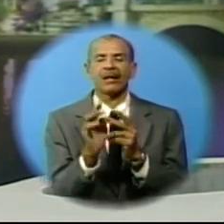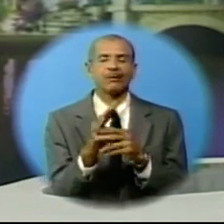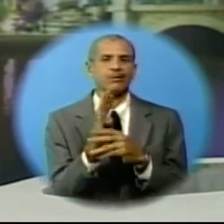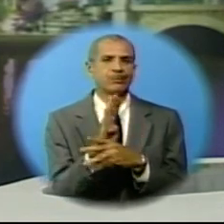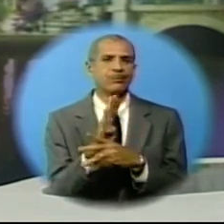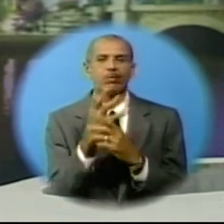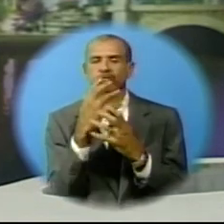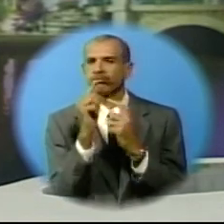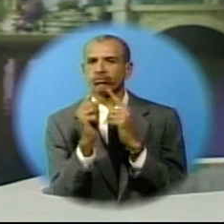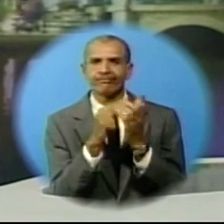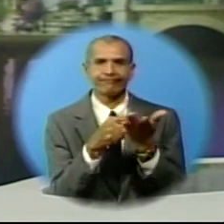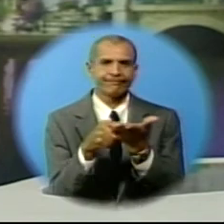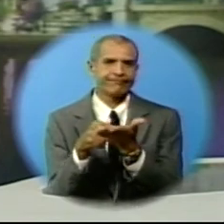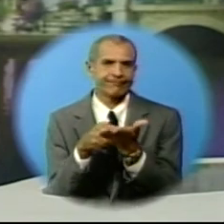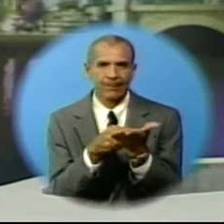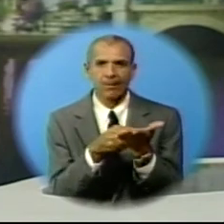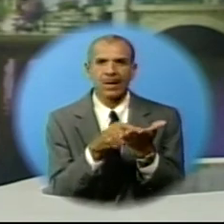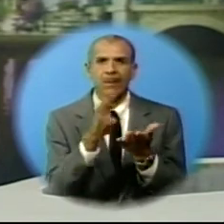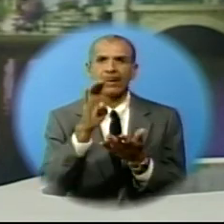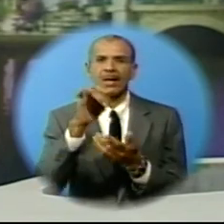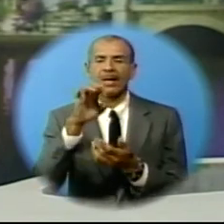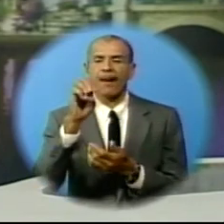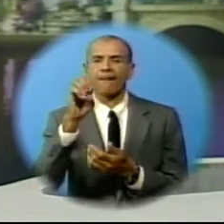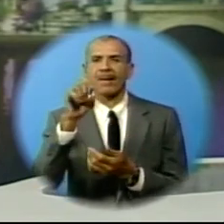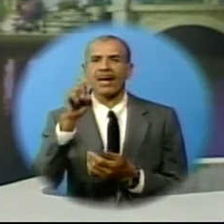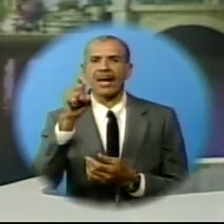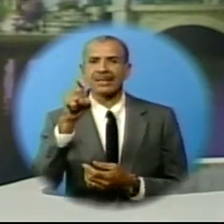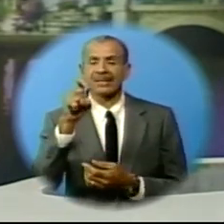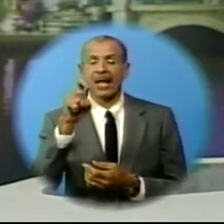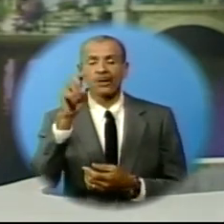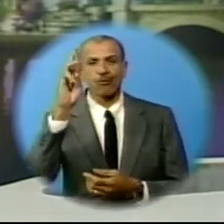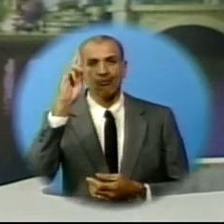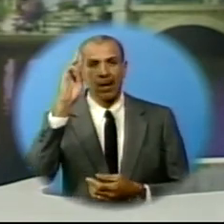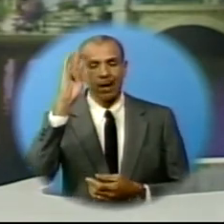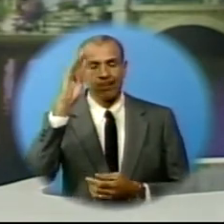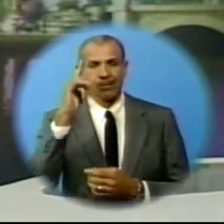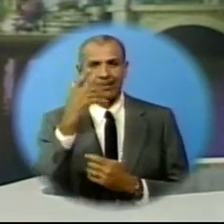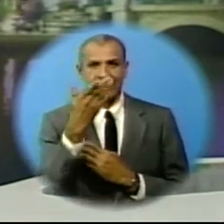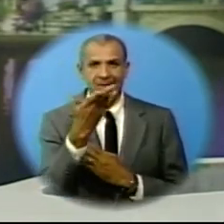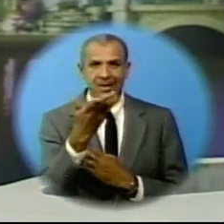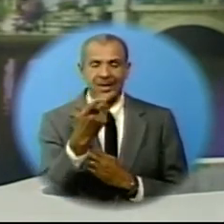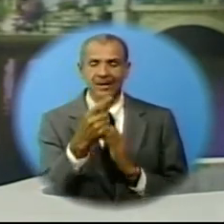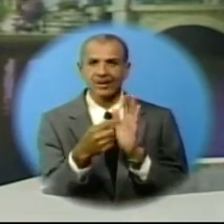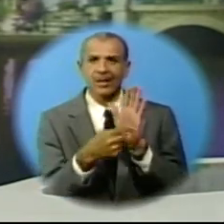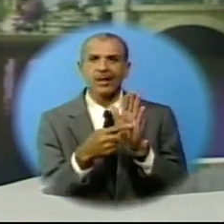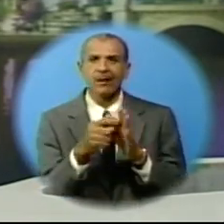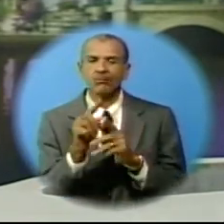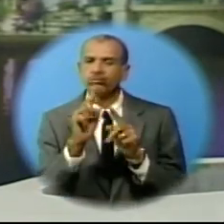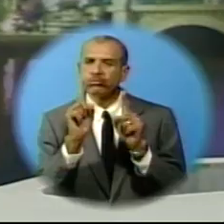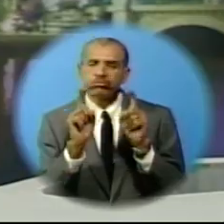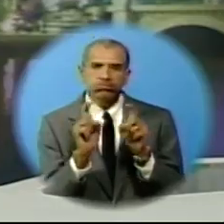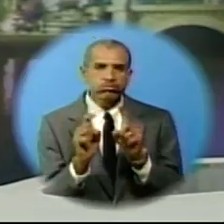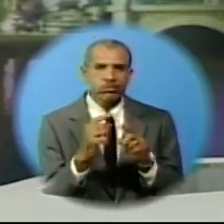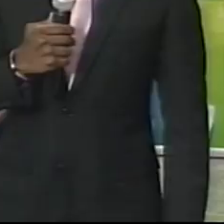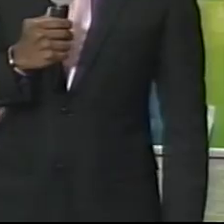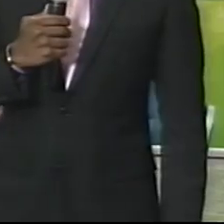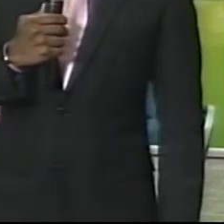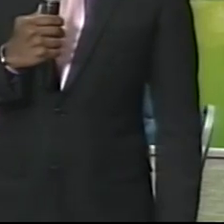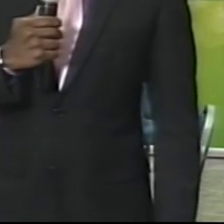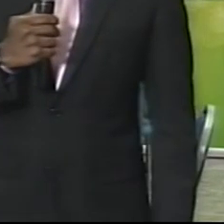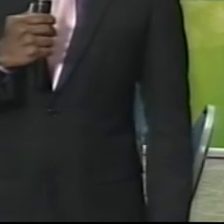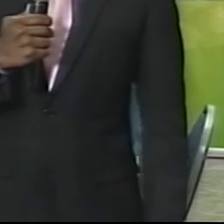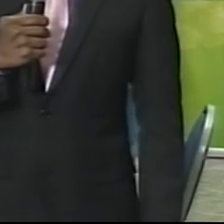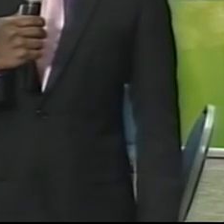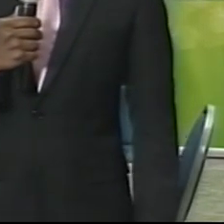this year's BMX. Our Ryan Broom is live at the exhibition. Ryan, what is all this buzz about? Well, not so